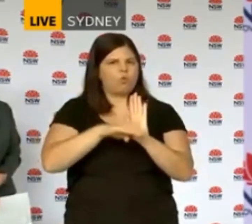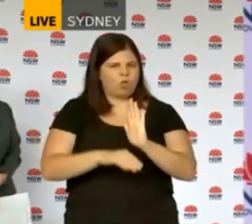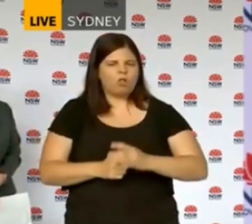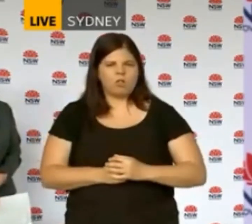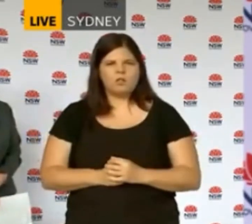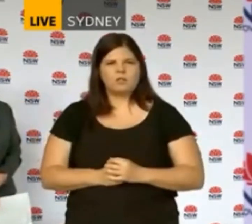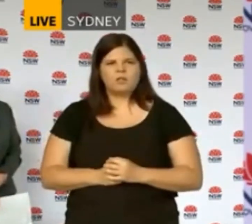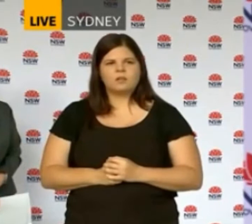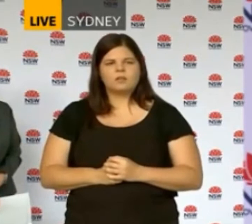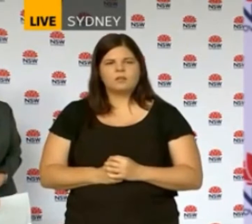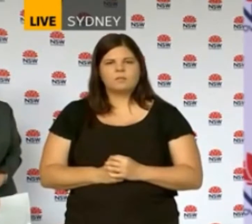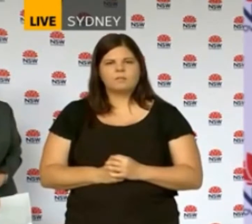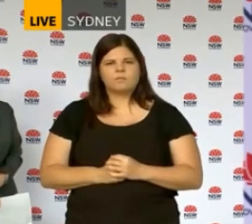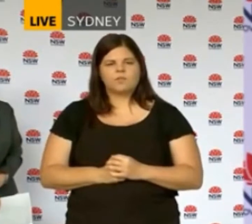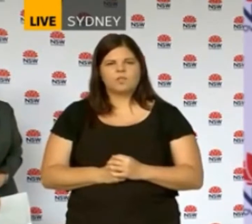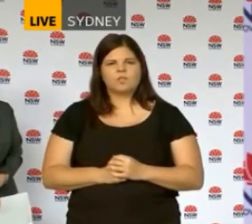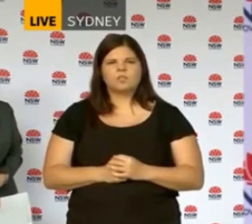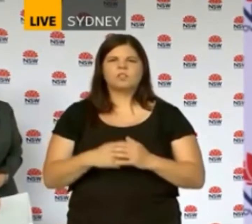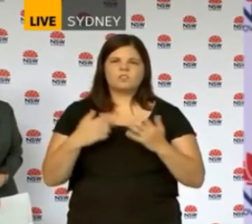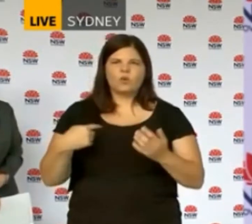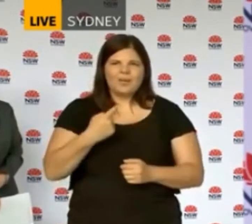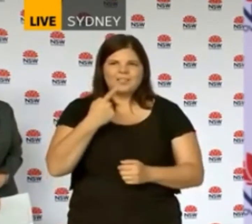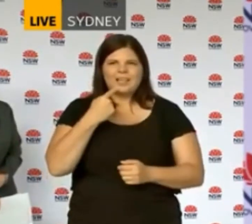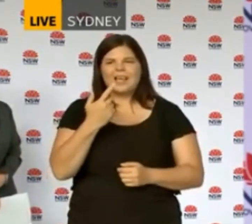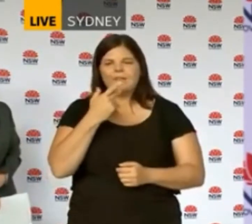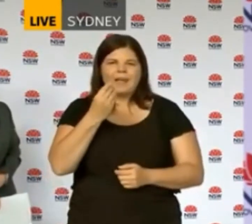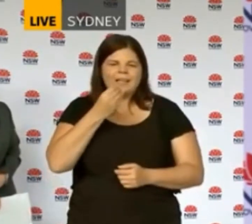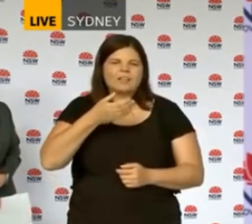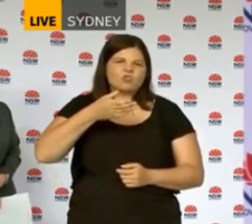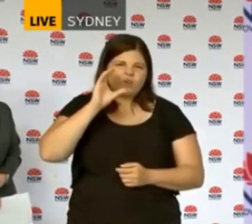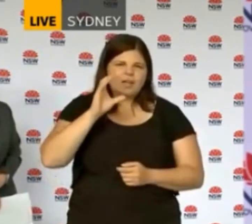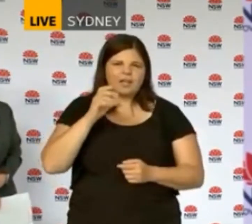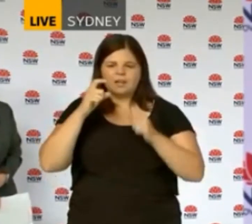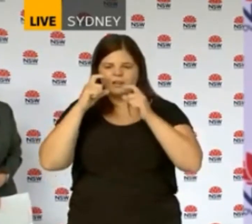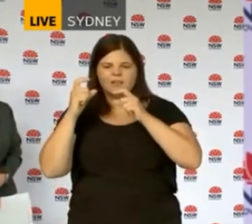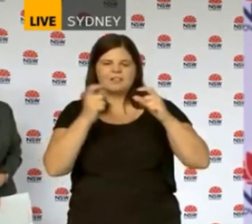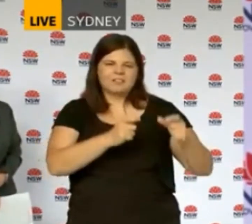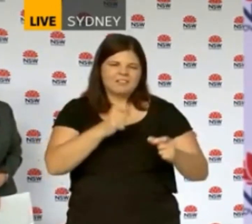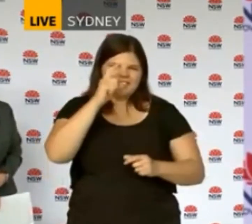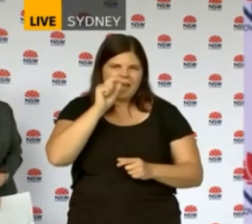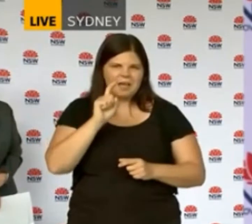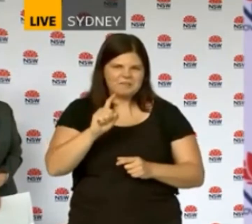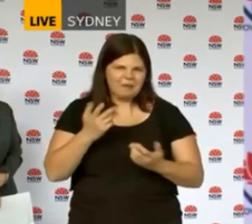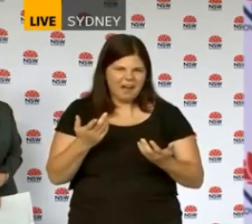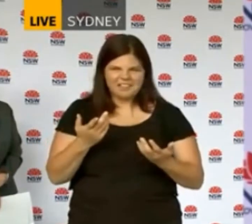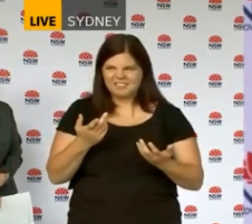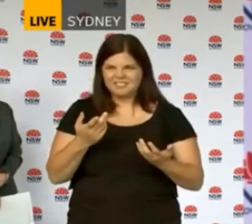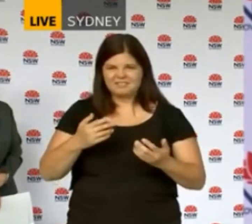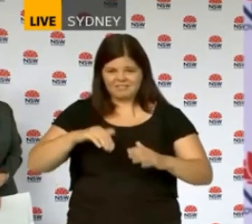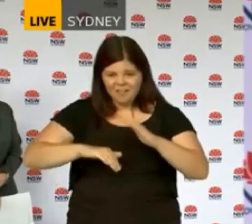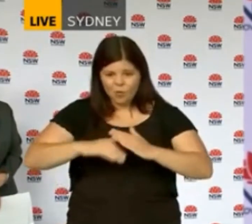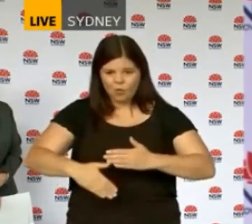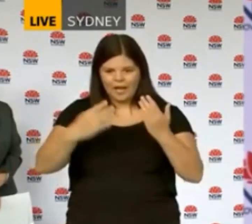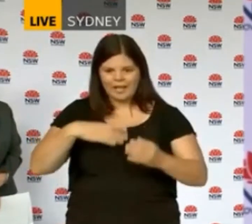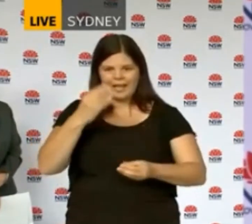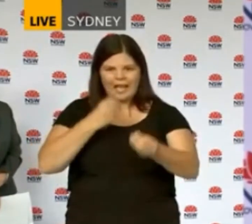words, the only time you shouldn't be wearing a mask is if you're eating or drinking, and that shouldn't be all day. It should be the whole time you're there. Just